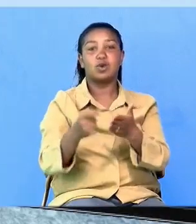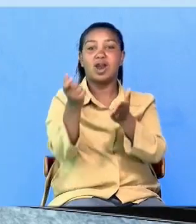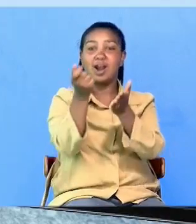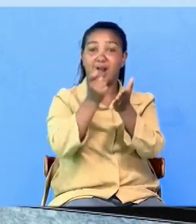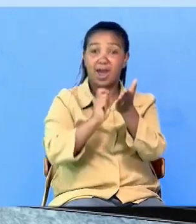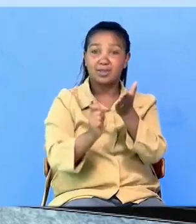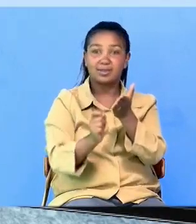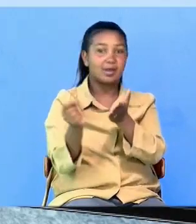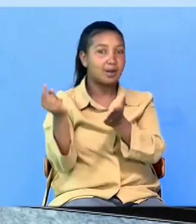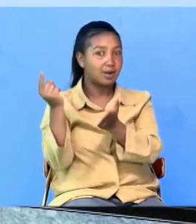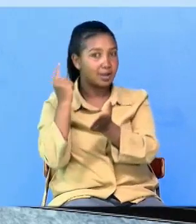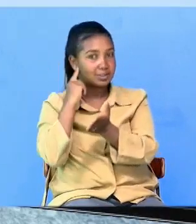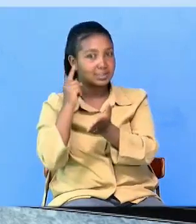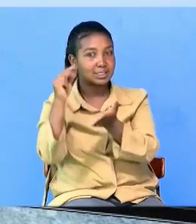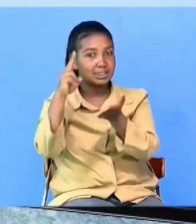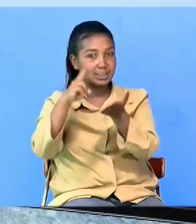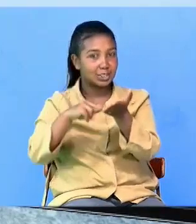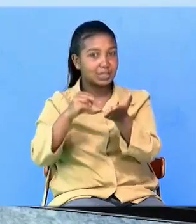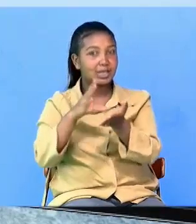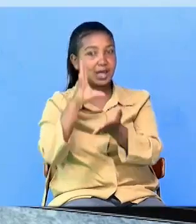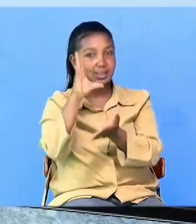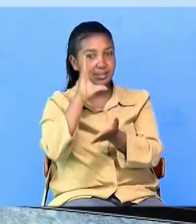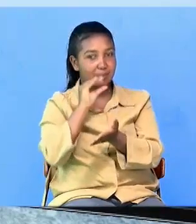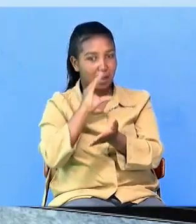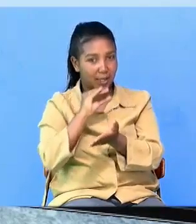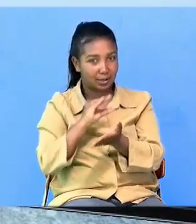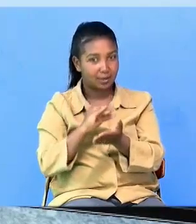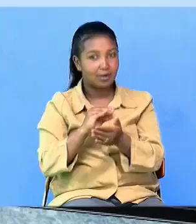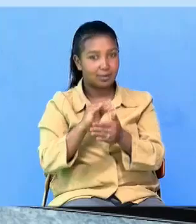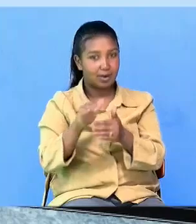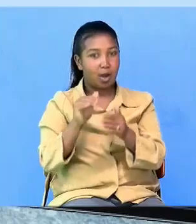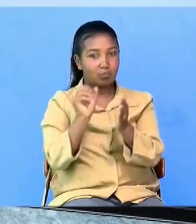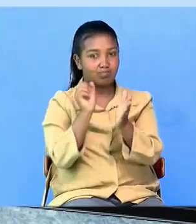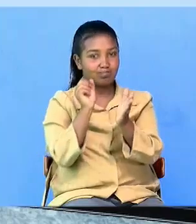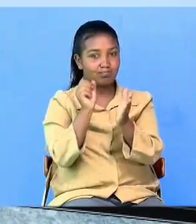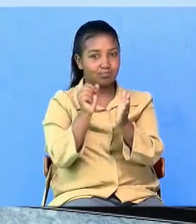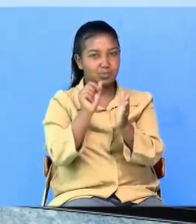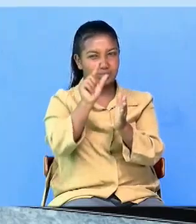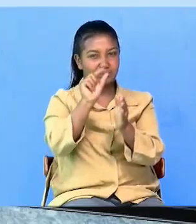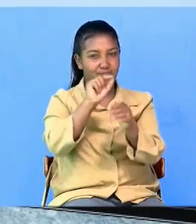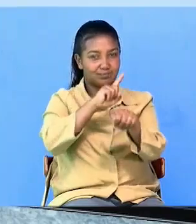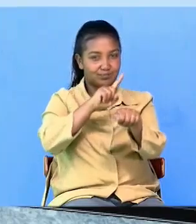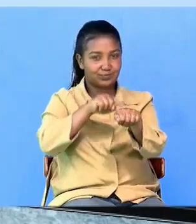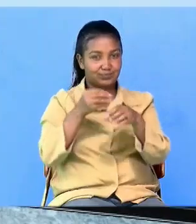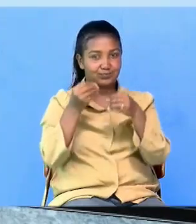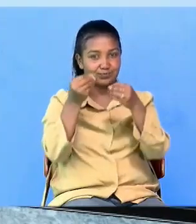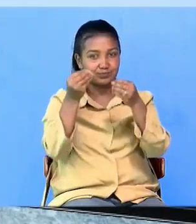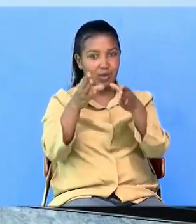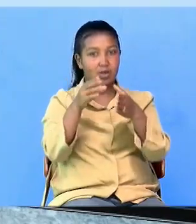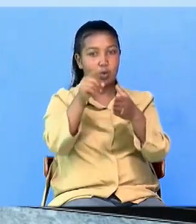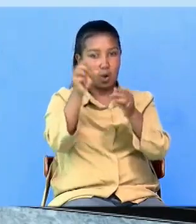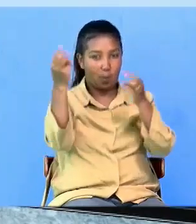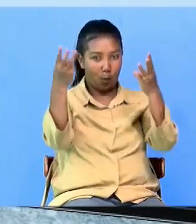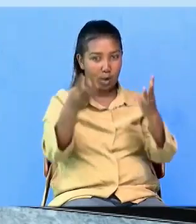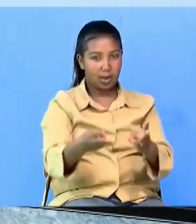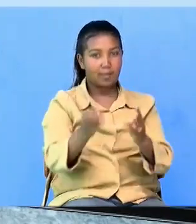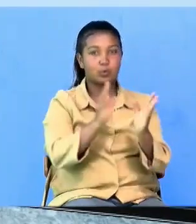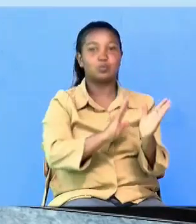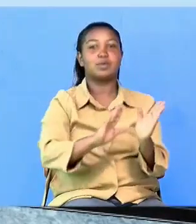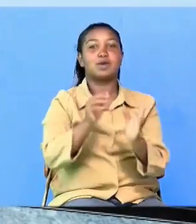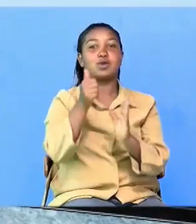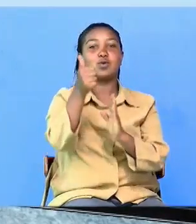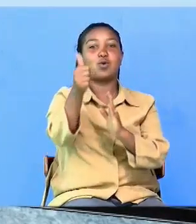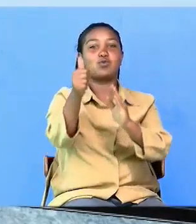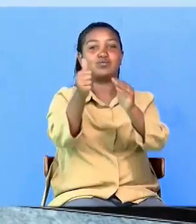write, listen, read, speak. And now I'd like to give you some time, and then you are welcome to prepare